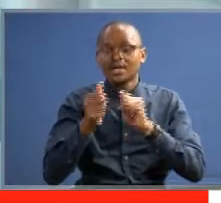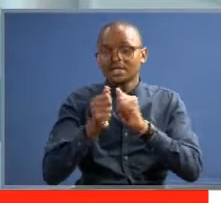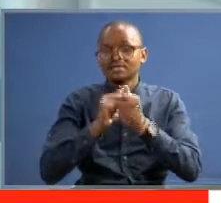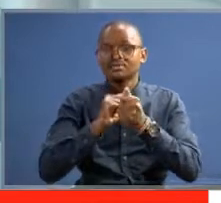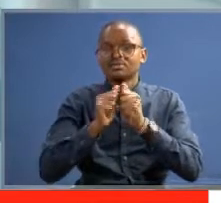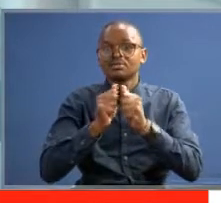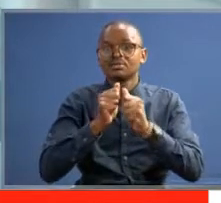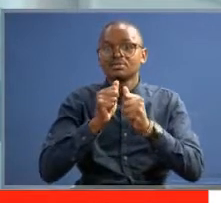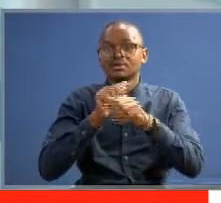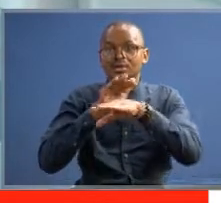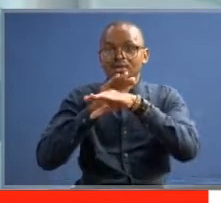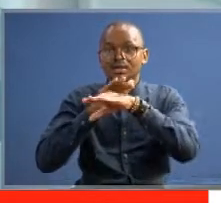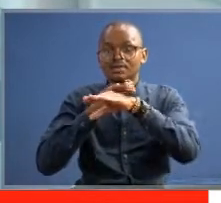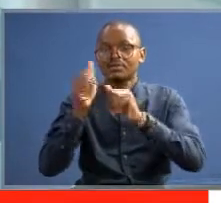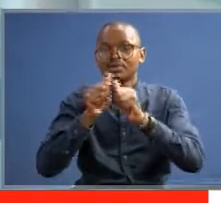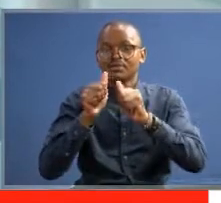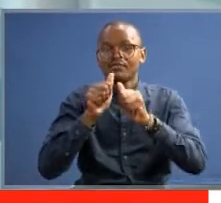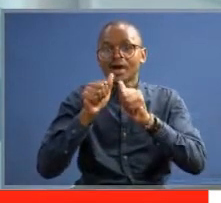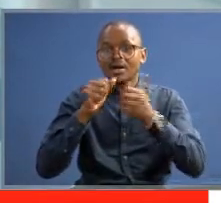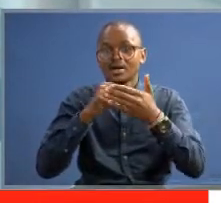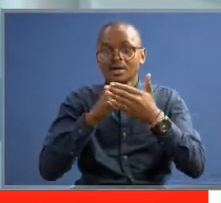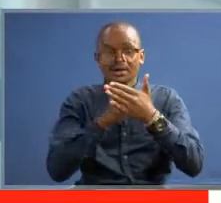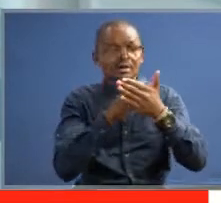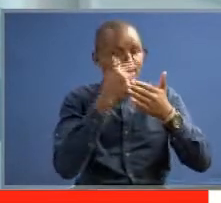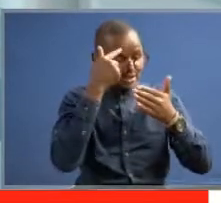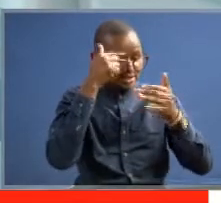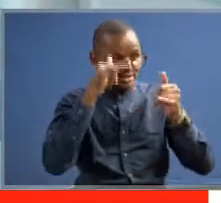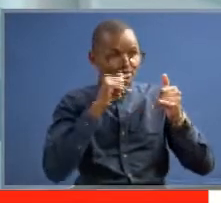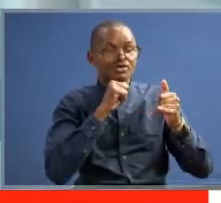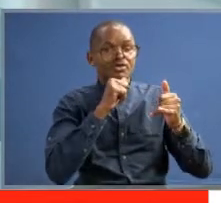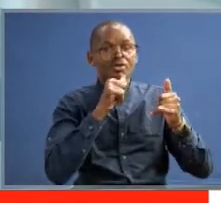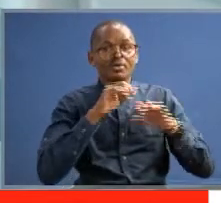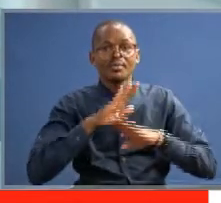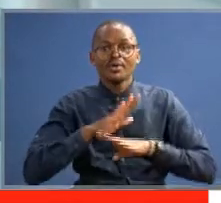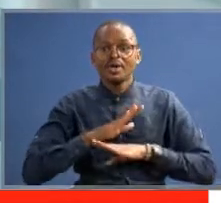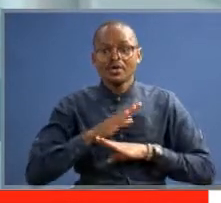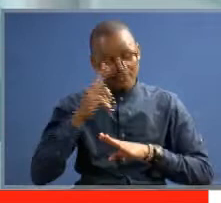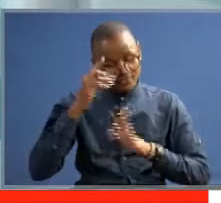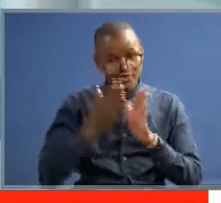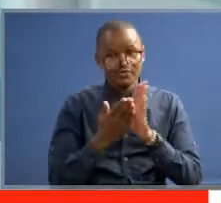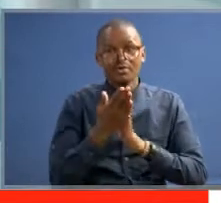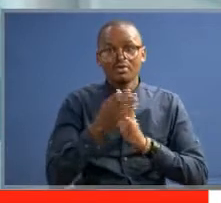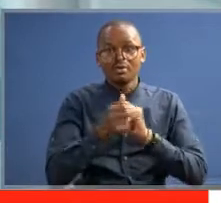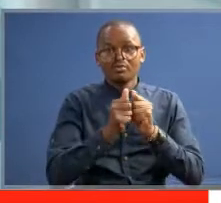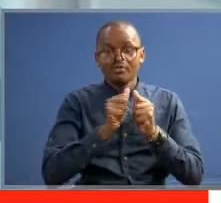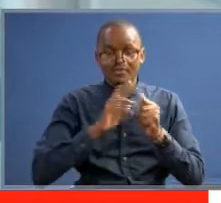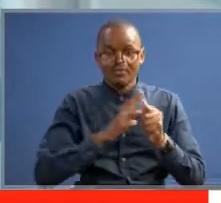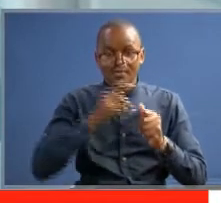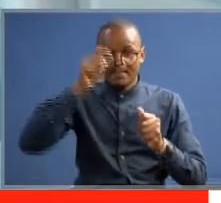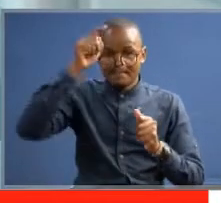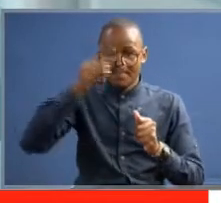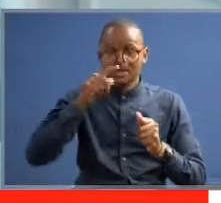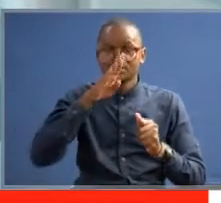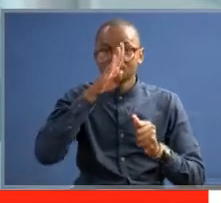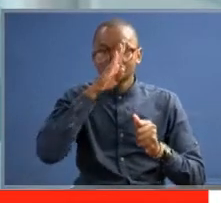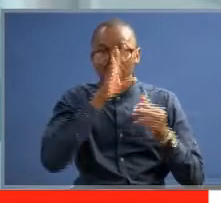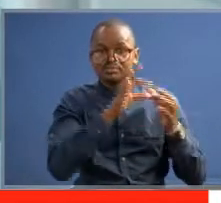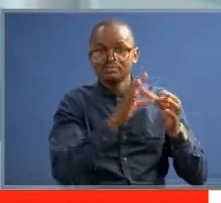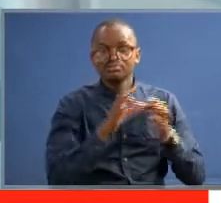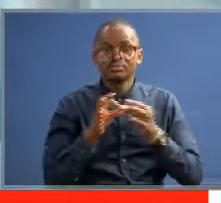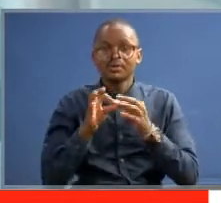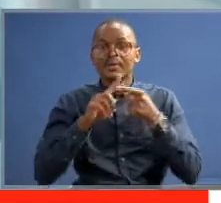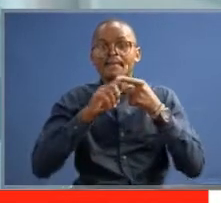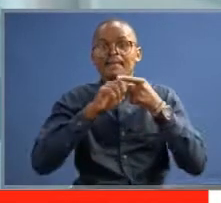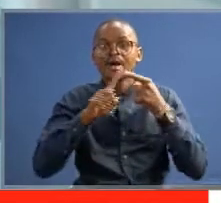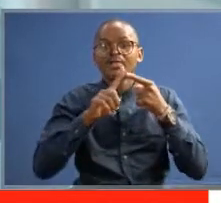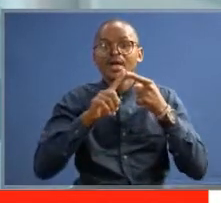sports, mm-hmm. arts and social development funds, it will still not be adequate for the development of sports, and we must bring on board the corporate sector. Mm-hmm. But